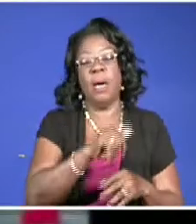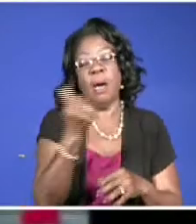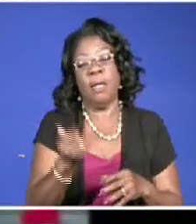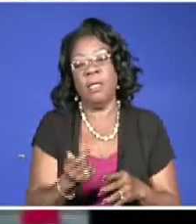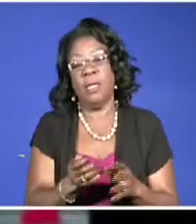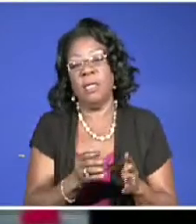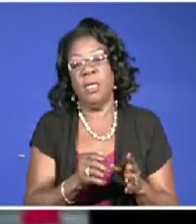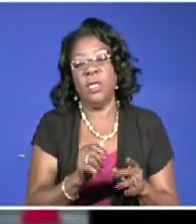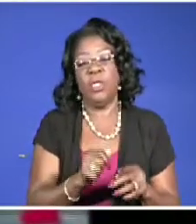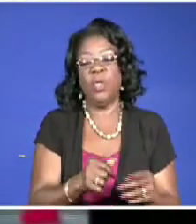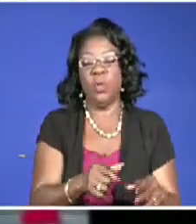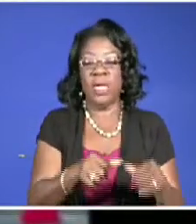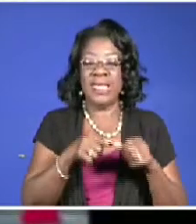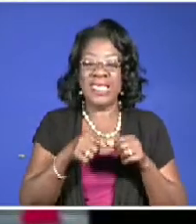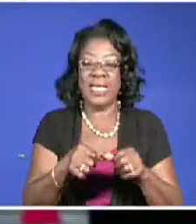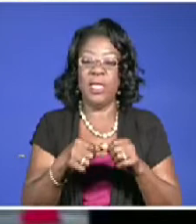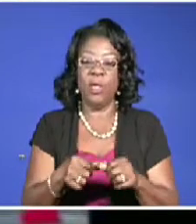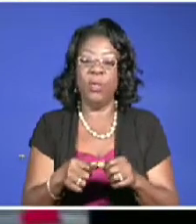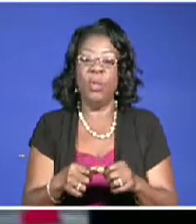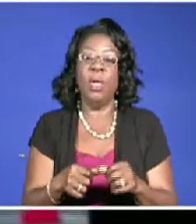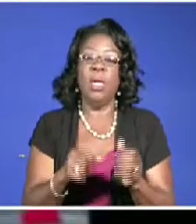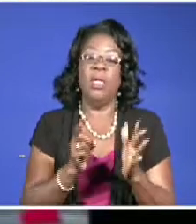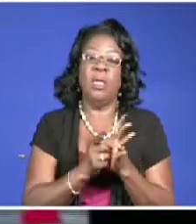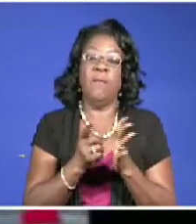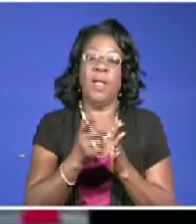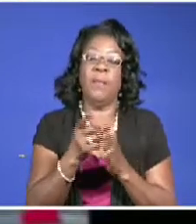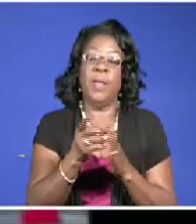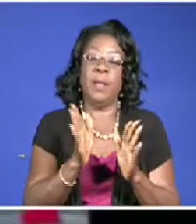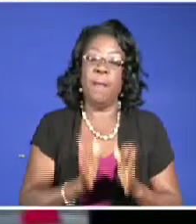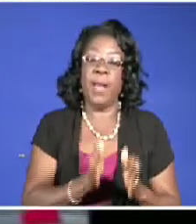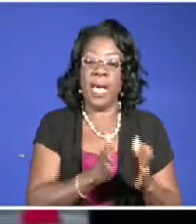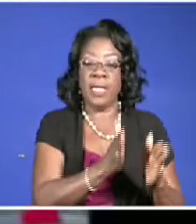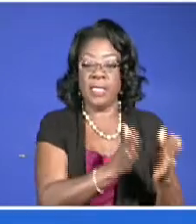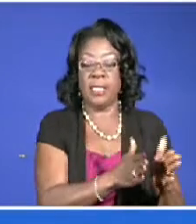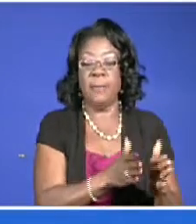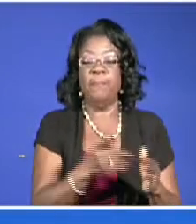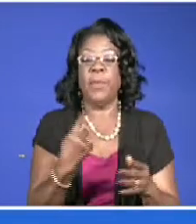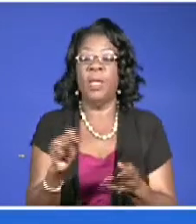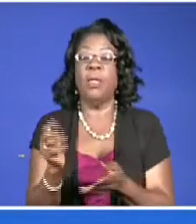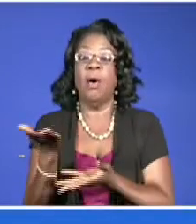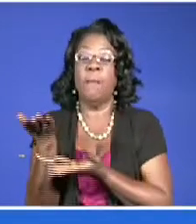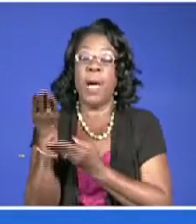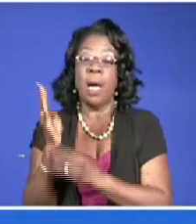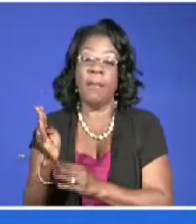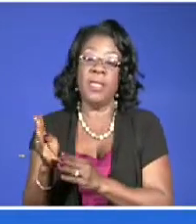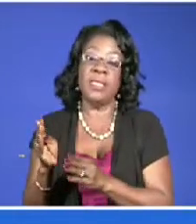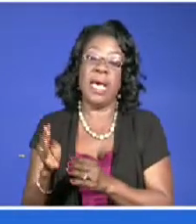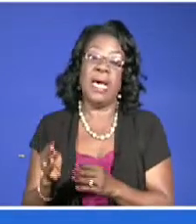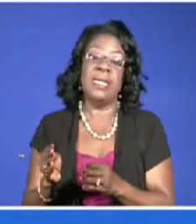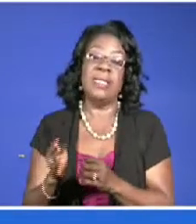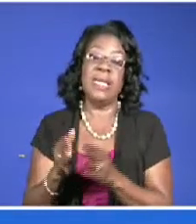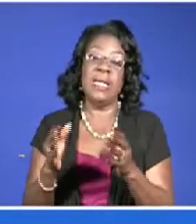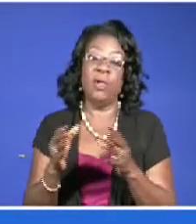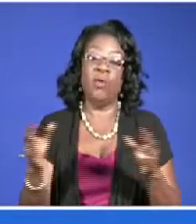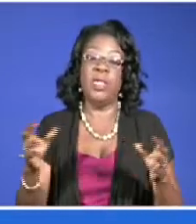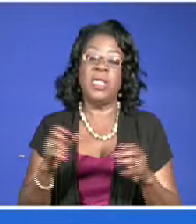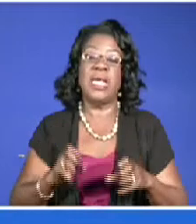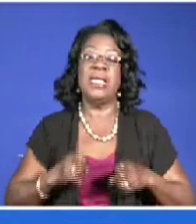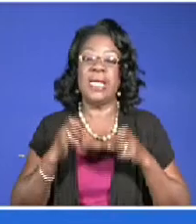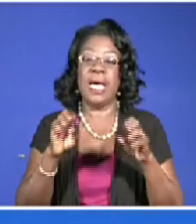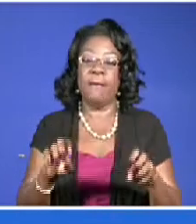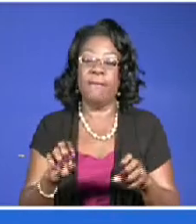country's sustainable development plans. The Bahamas has increased its efforts